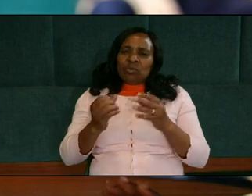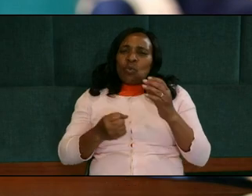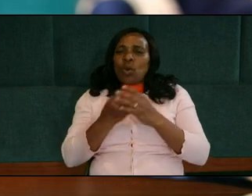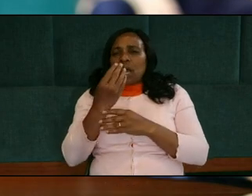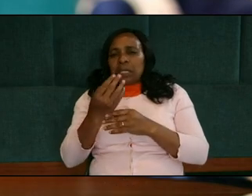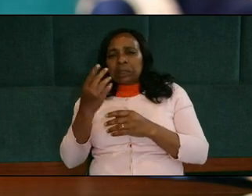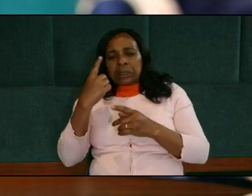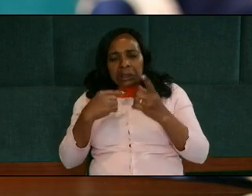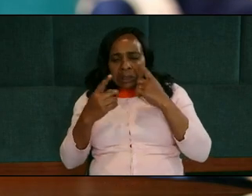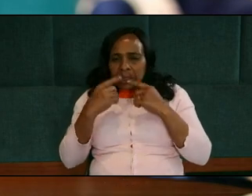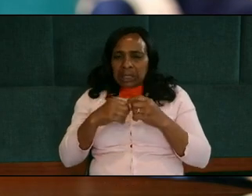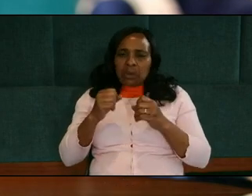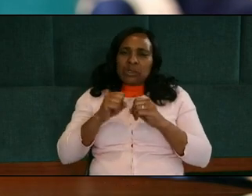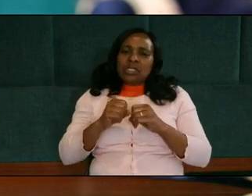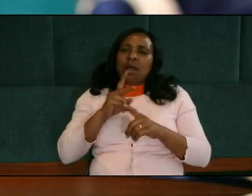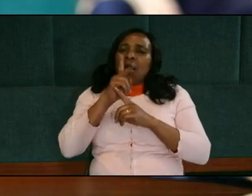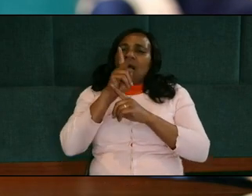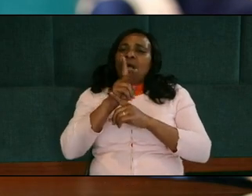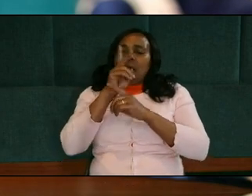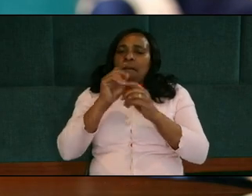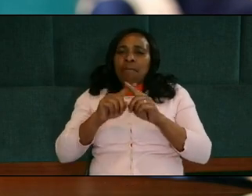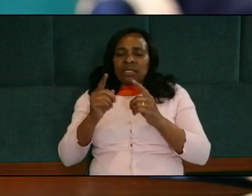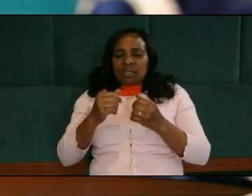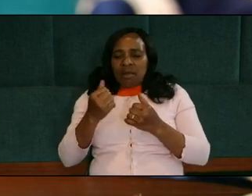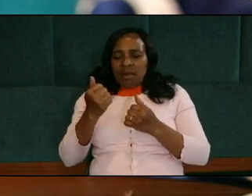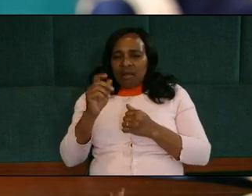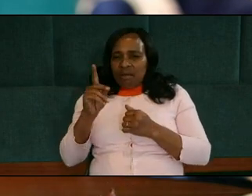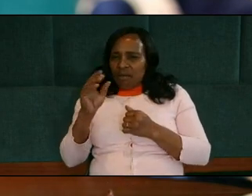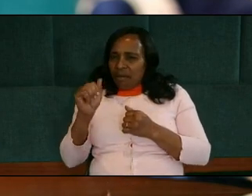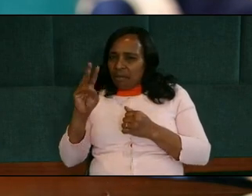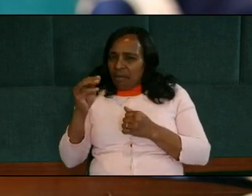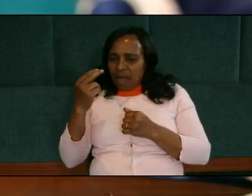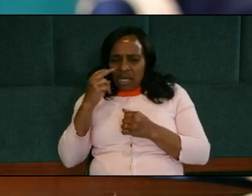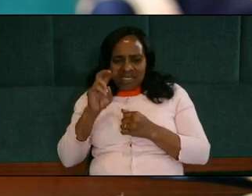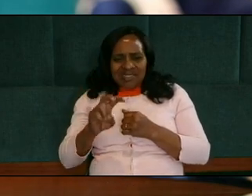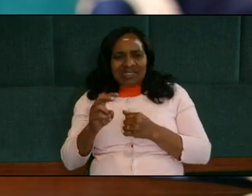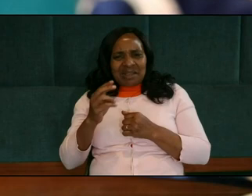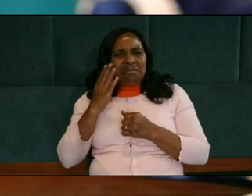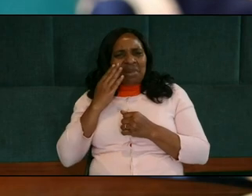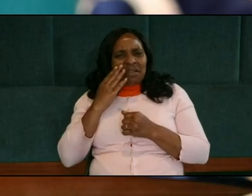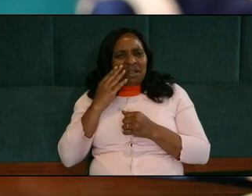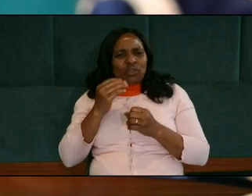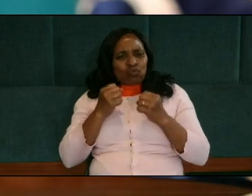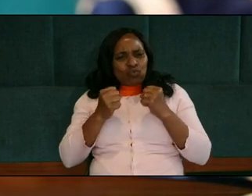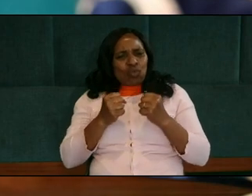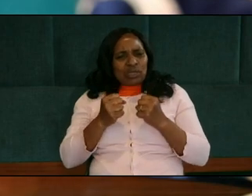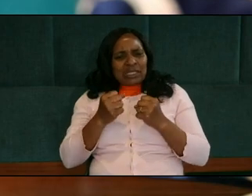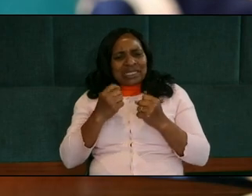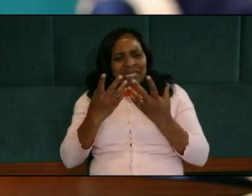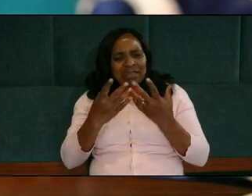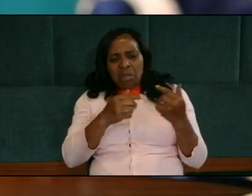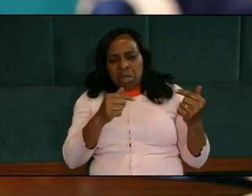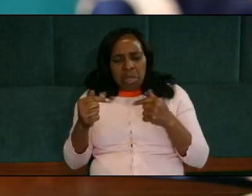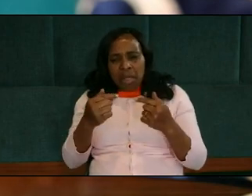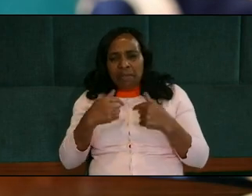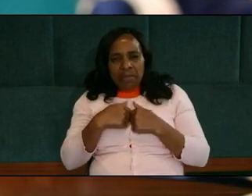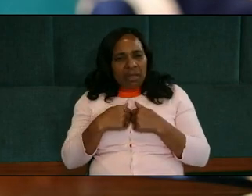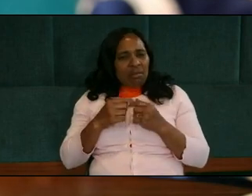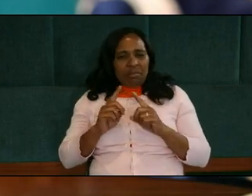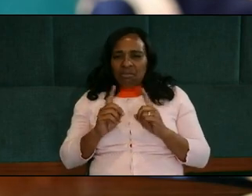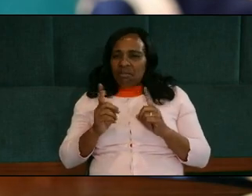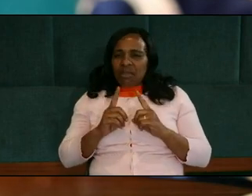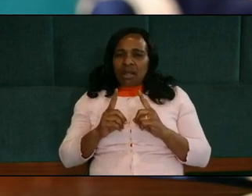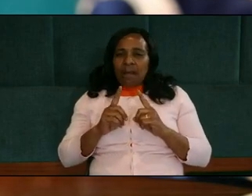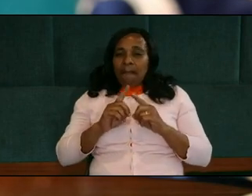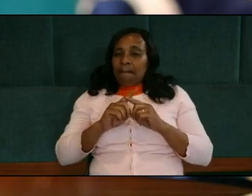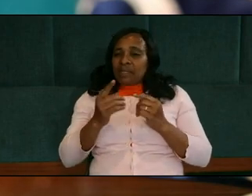and crying. Now Adama looked at her mother's stern face, and so there's no point in arguing with her anymore. She